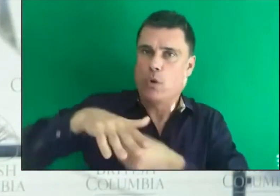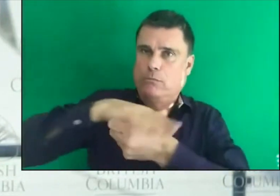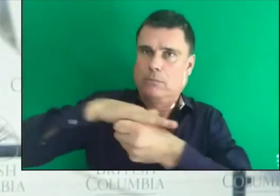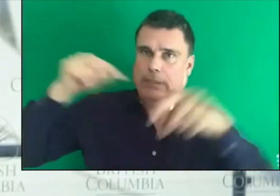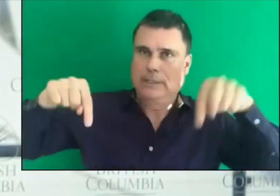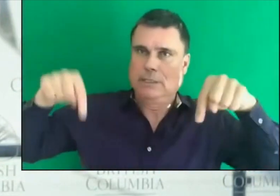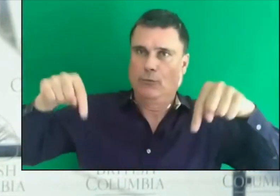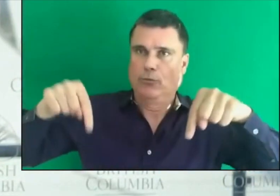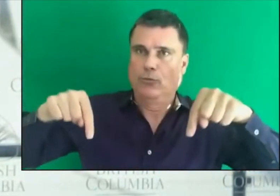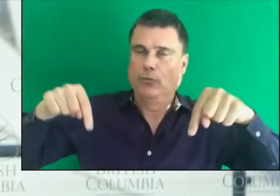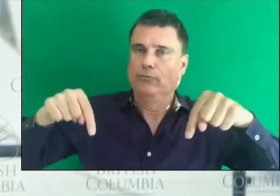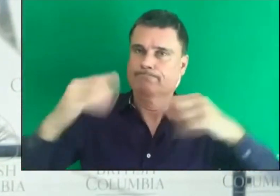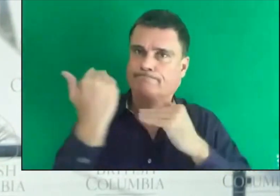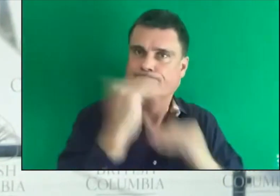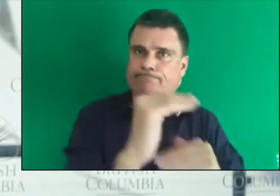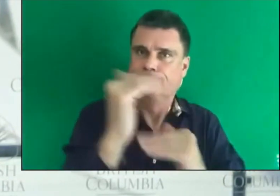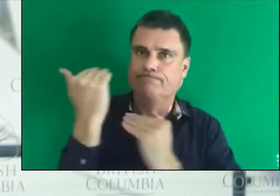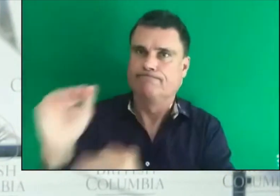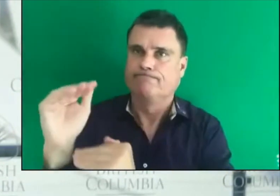the